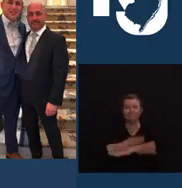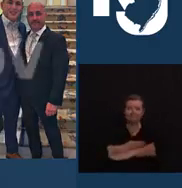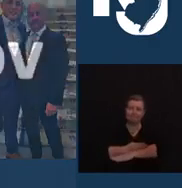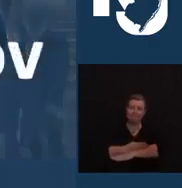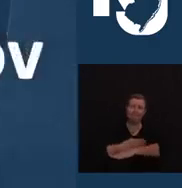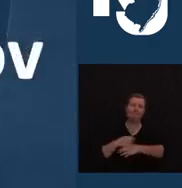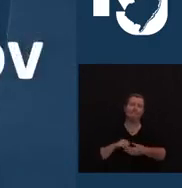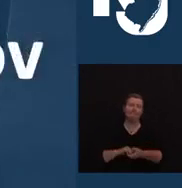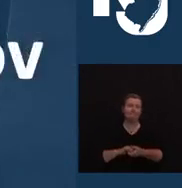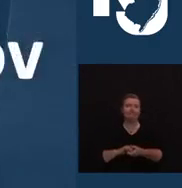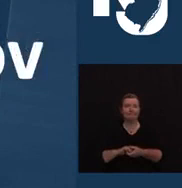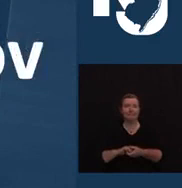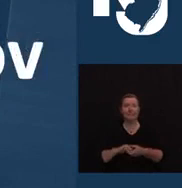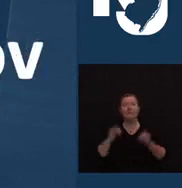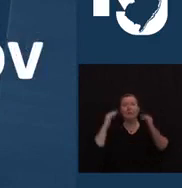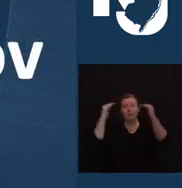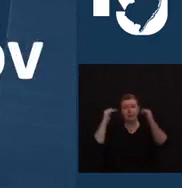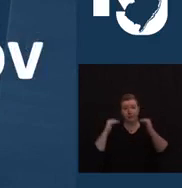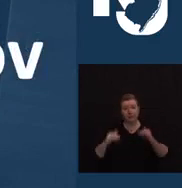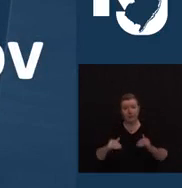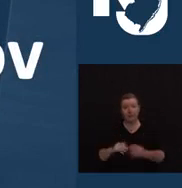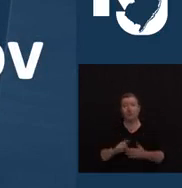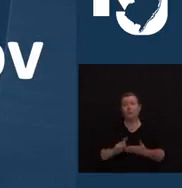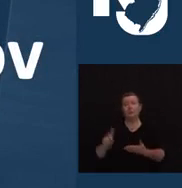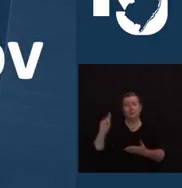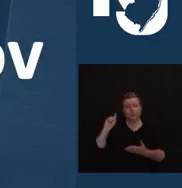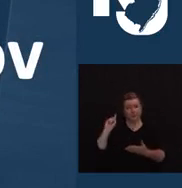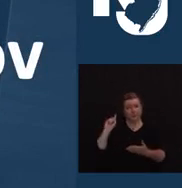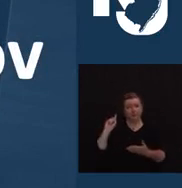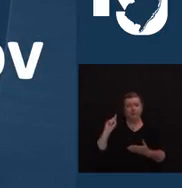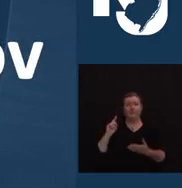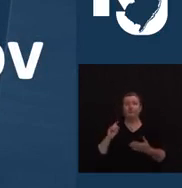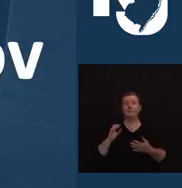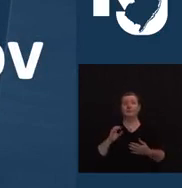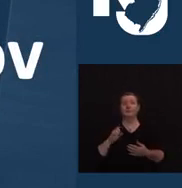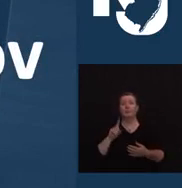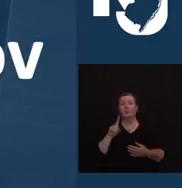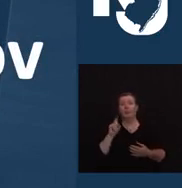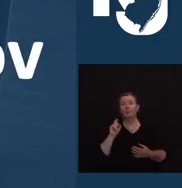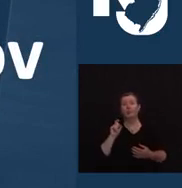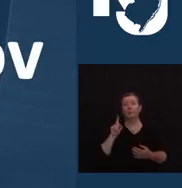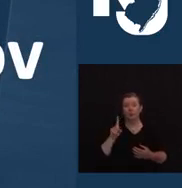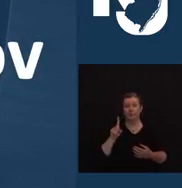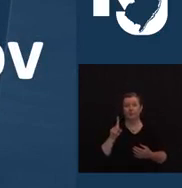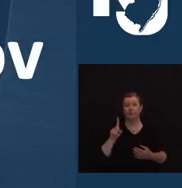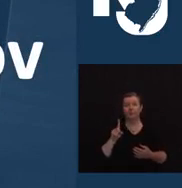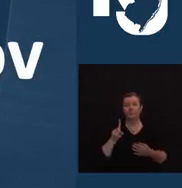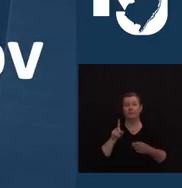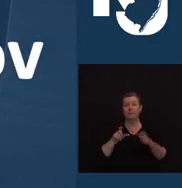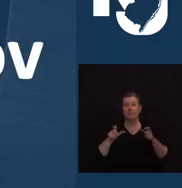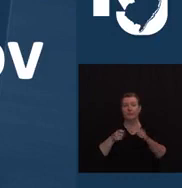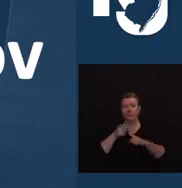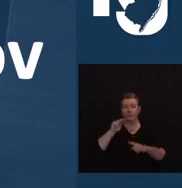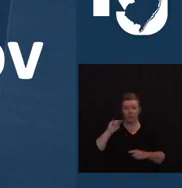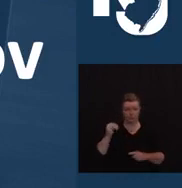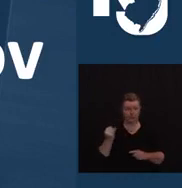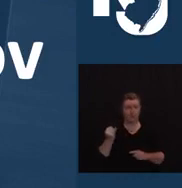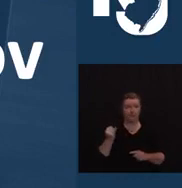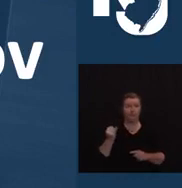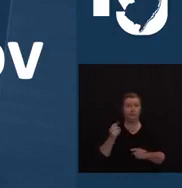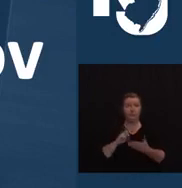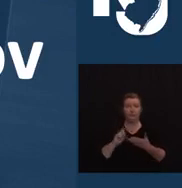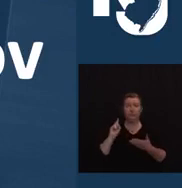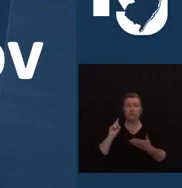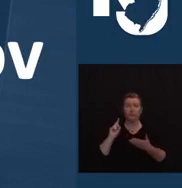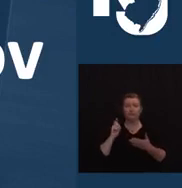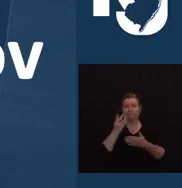Last week, we confirmed 101 New Jerseyans had lost their life over the past week to COVID, and we remember each and